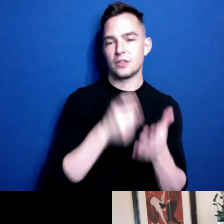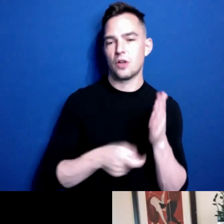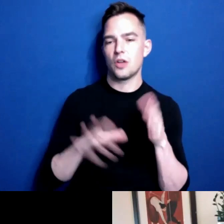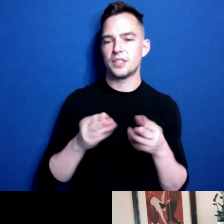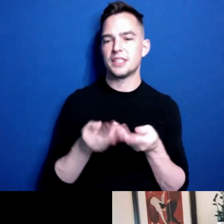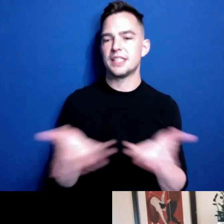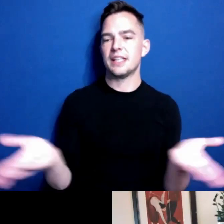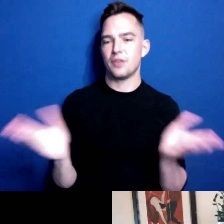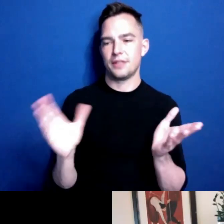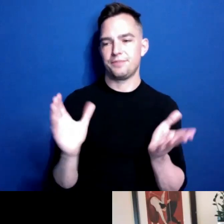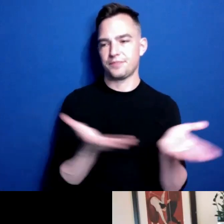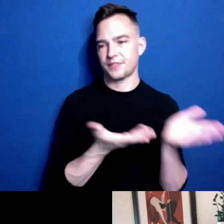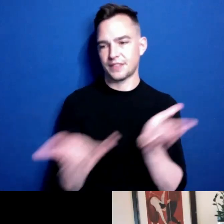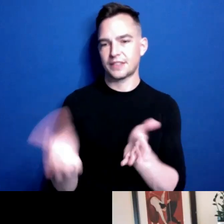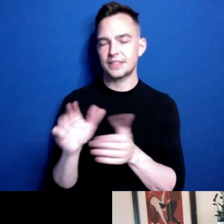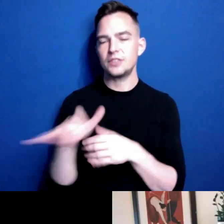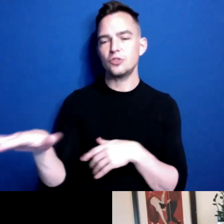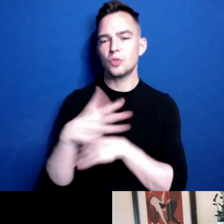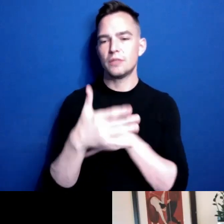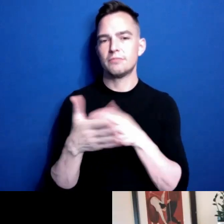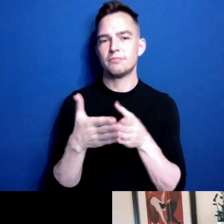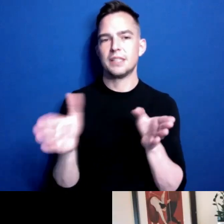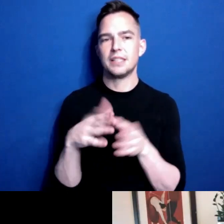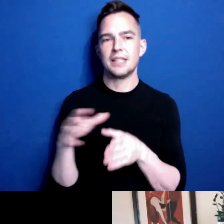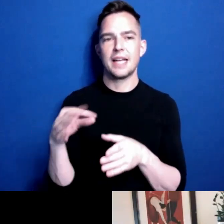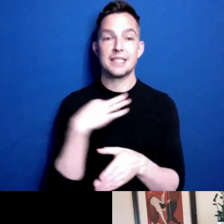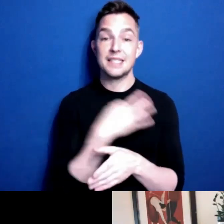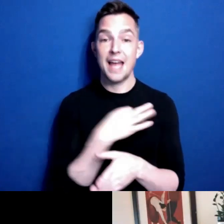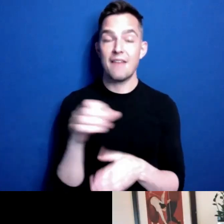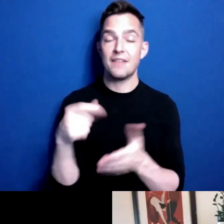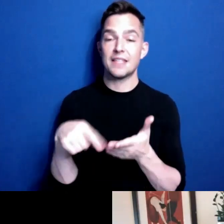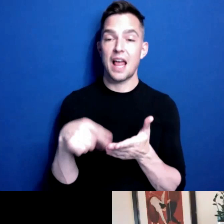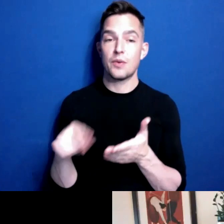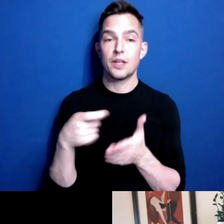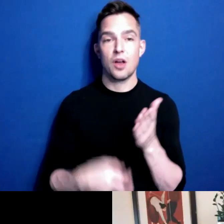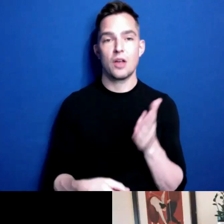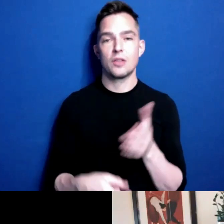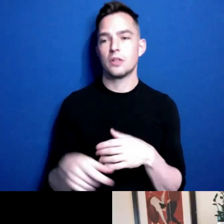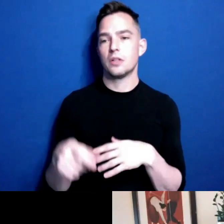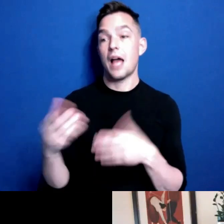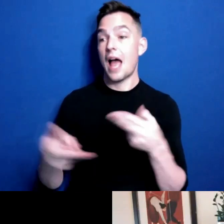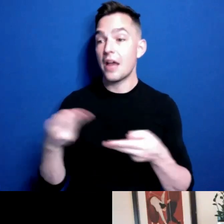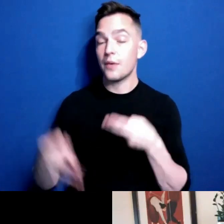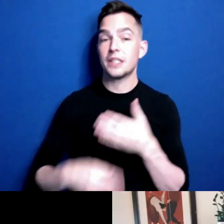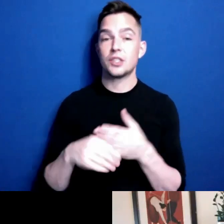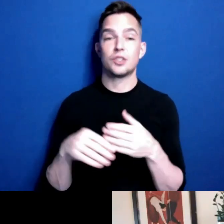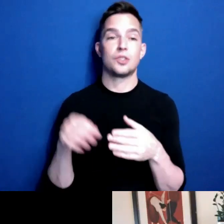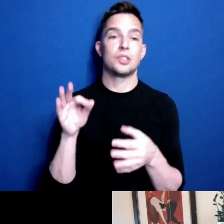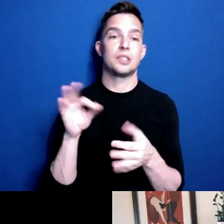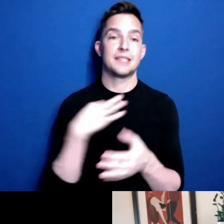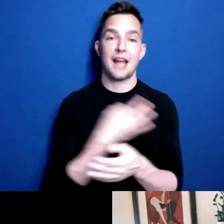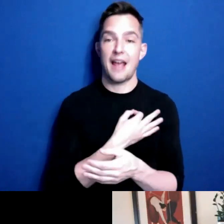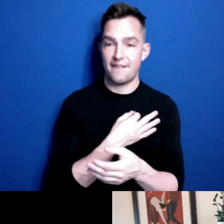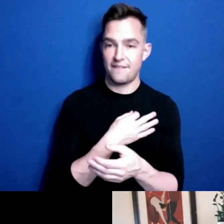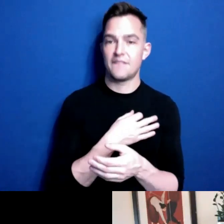board, including things like staff salary costs, including things like hiring additional staff,